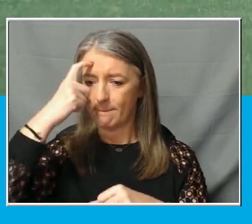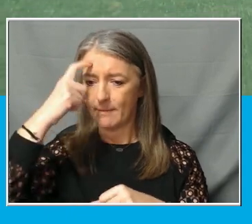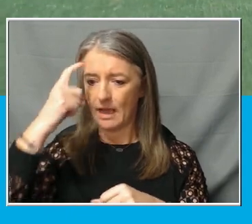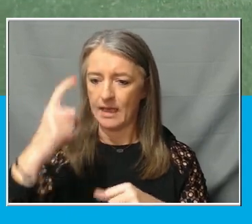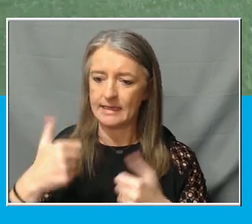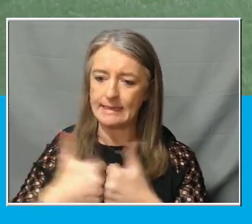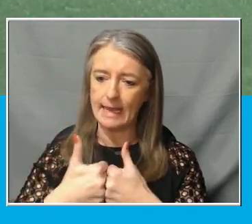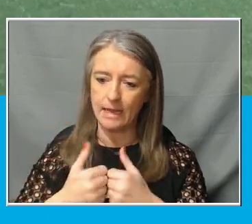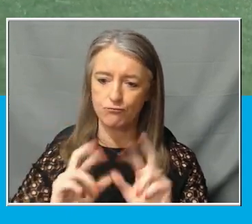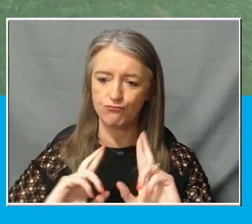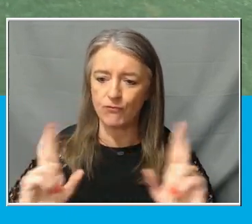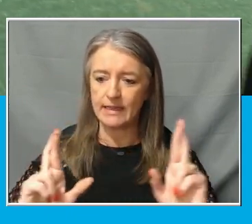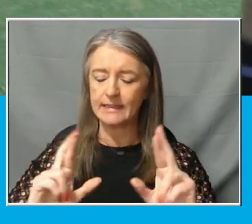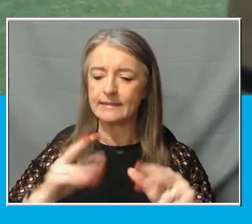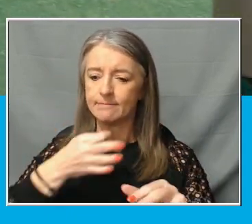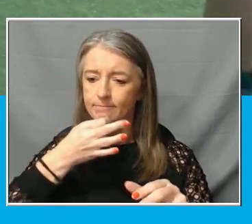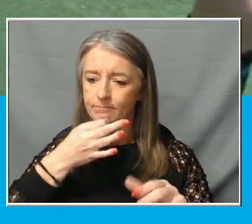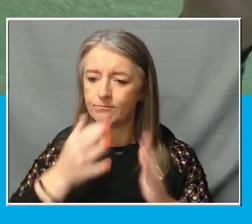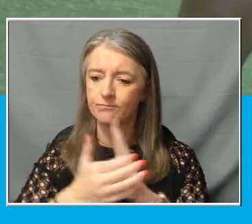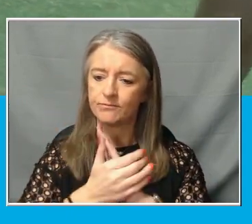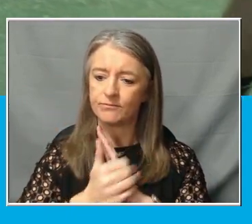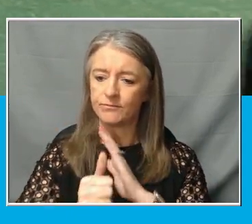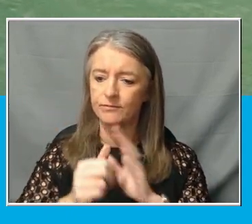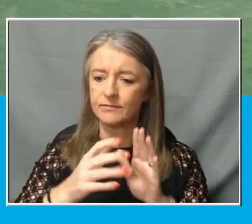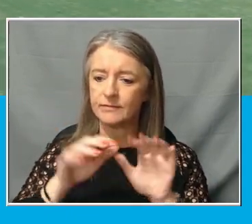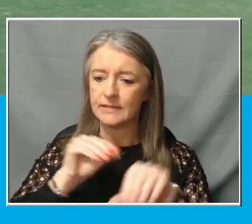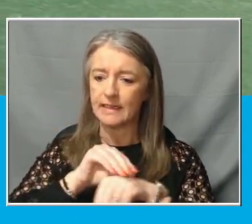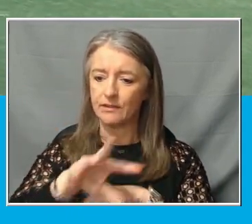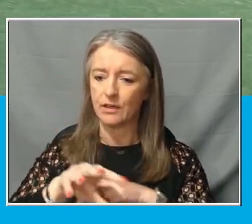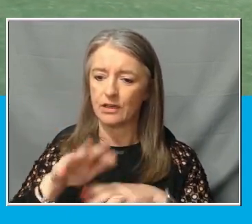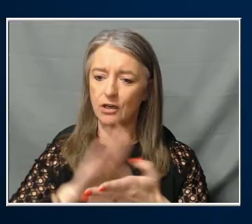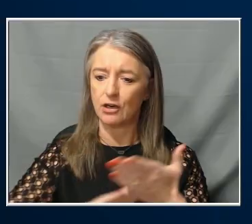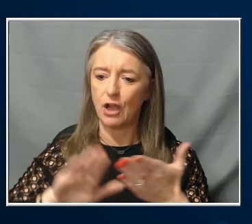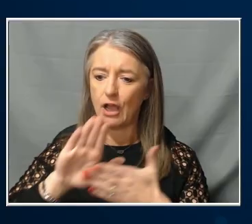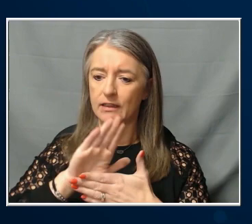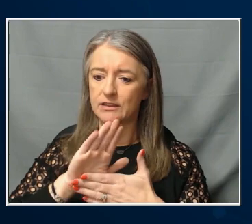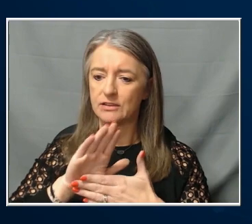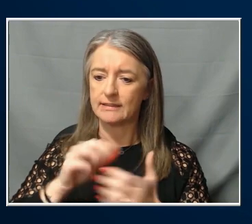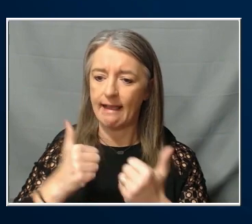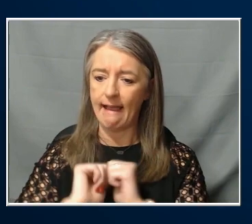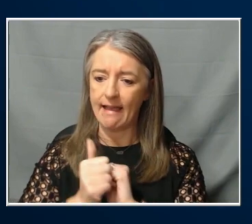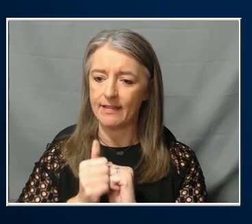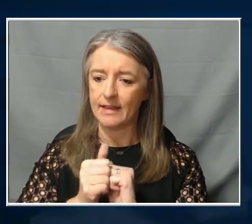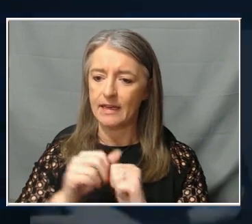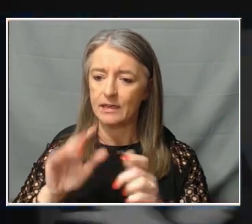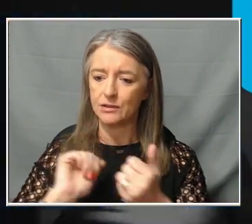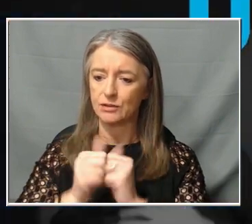ready. The expert advice from a college athlete and a sports psychologist. Tuesday at 8.